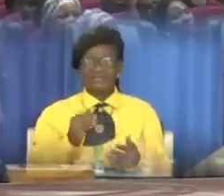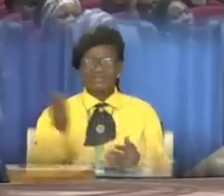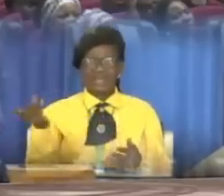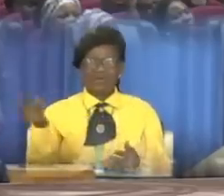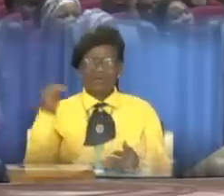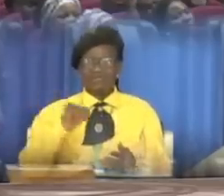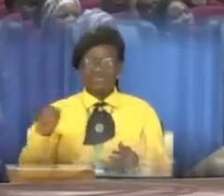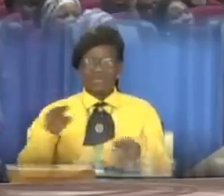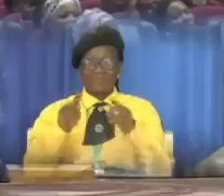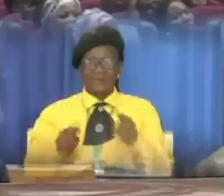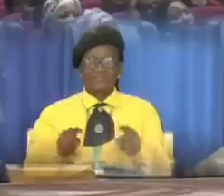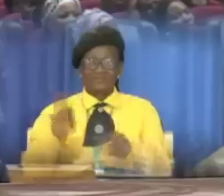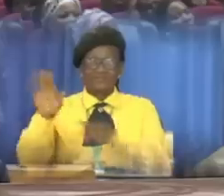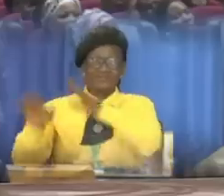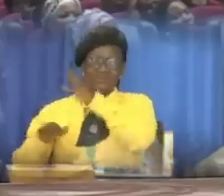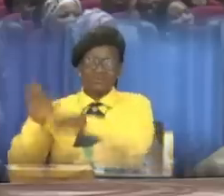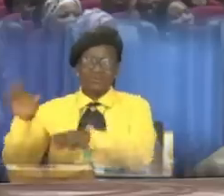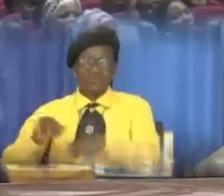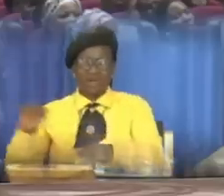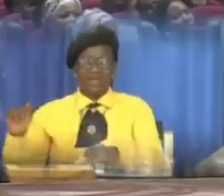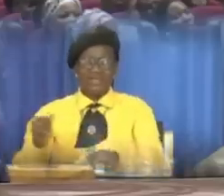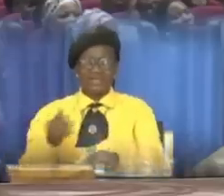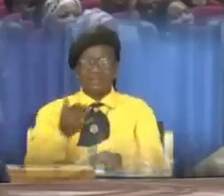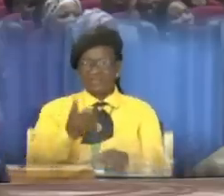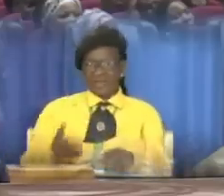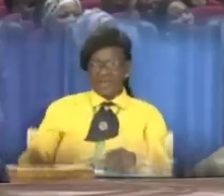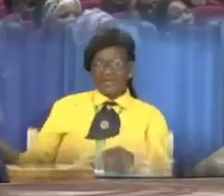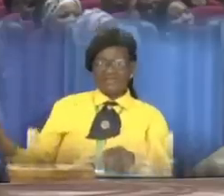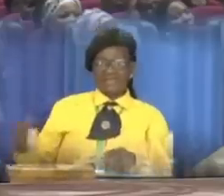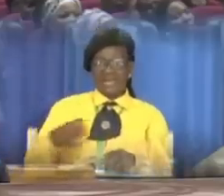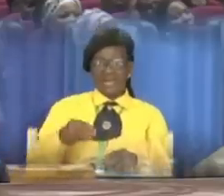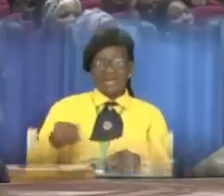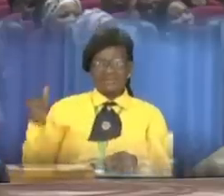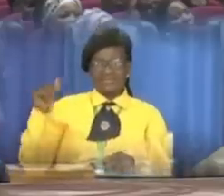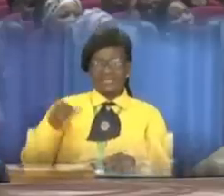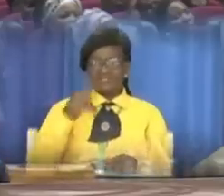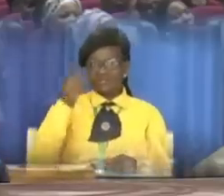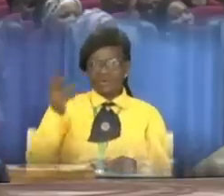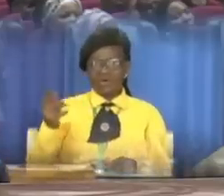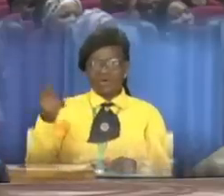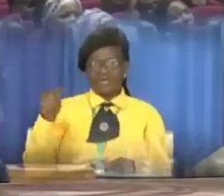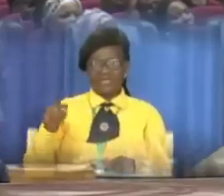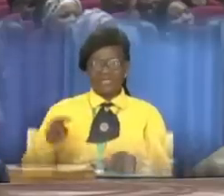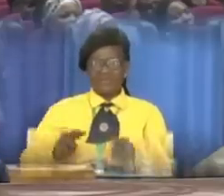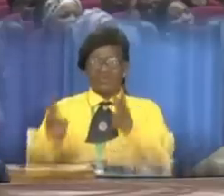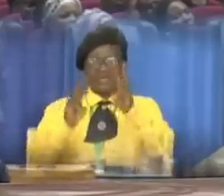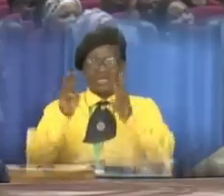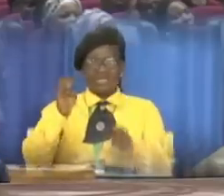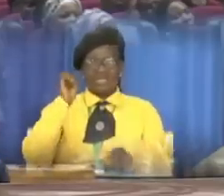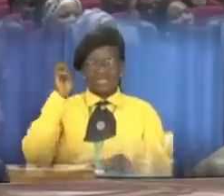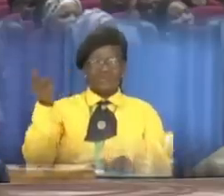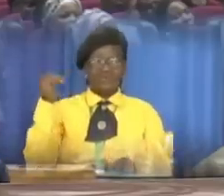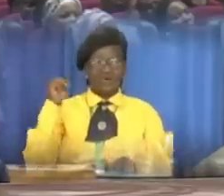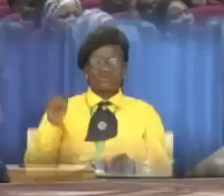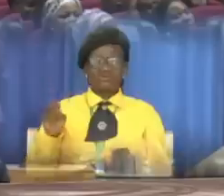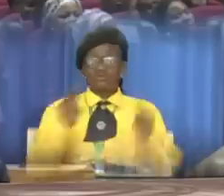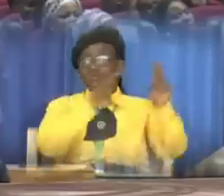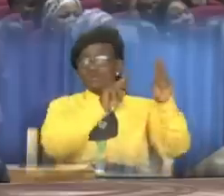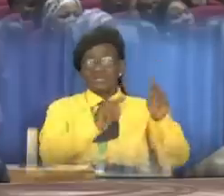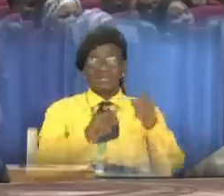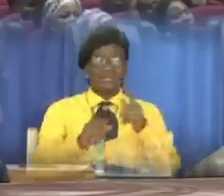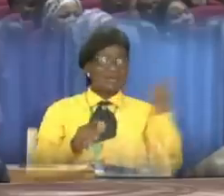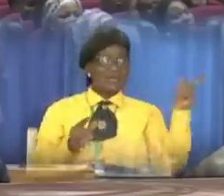all of a sudden they saw the way he was looking right, looking left, and when he thought there was